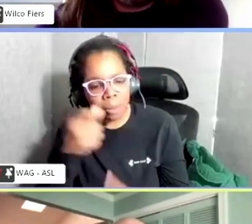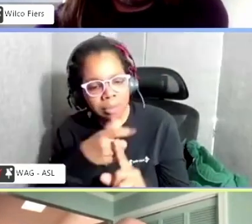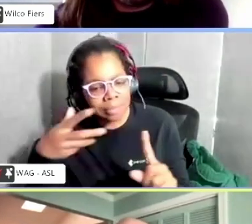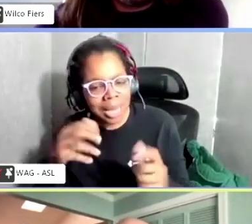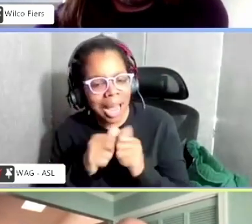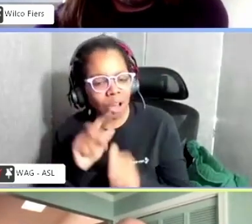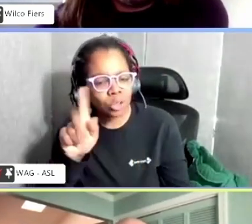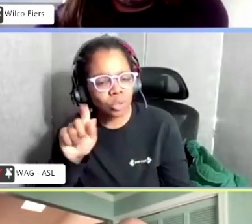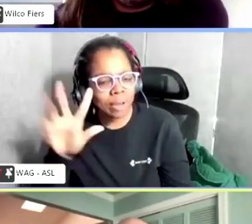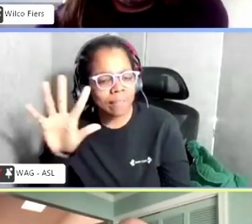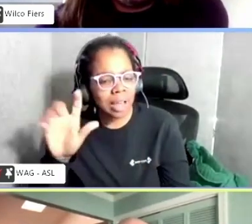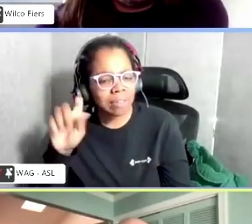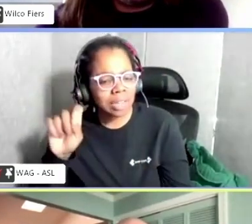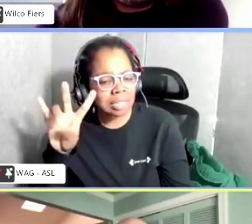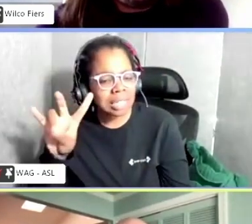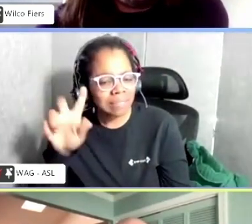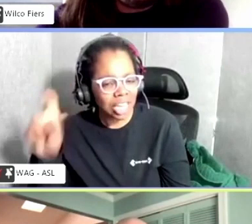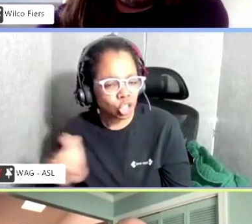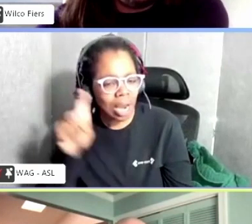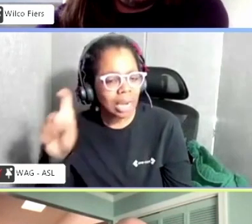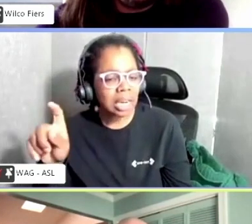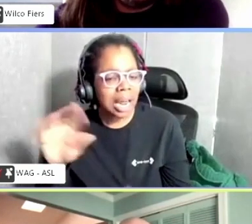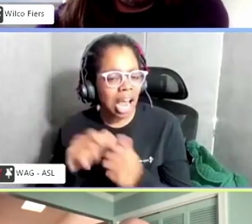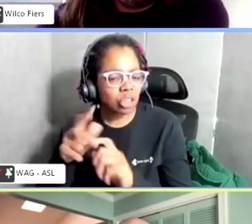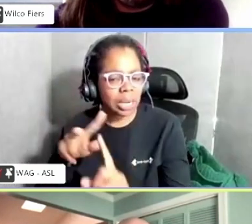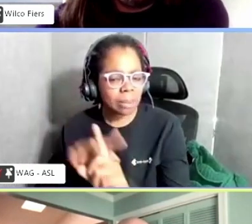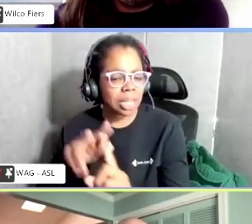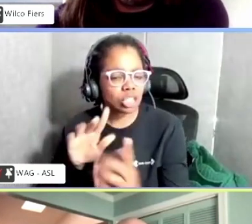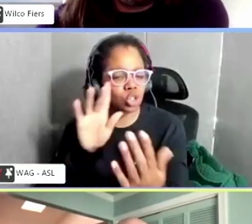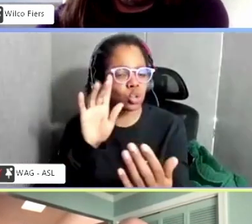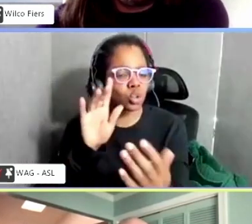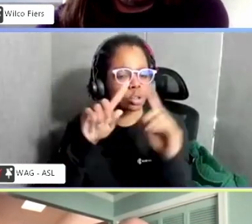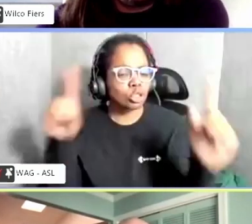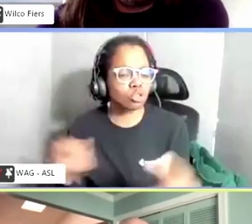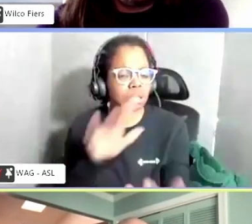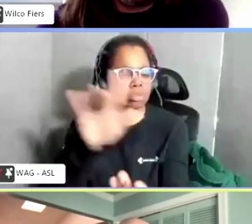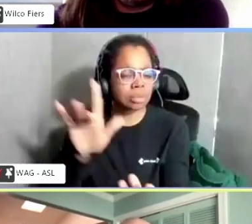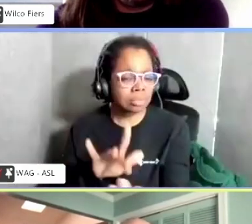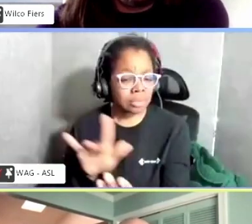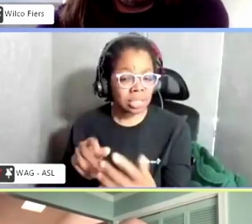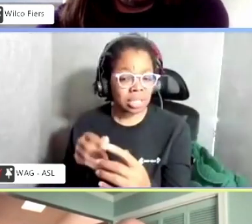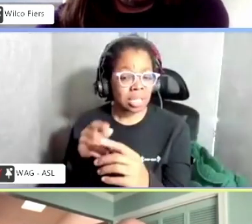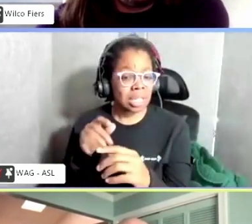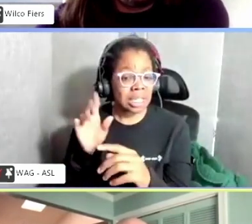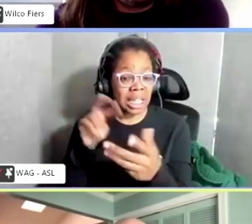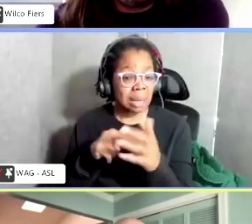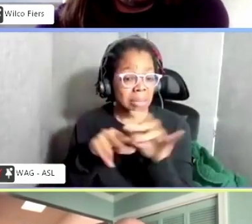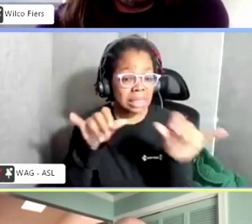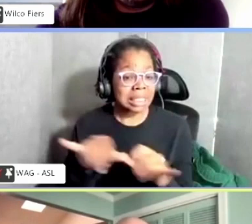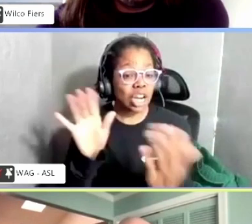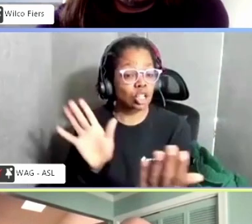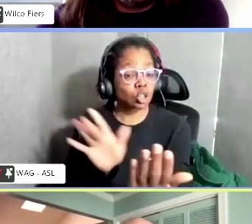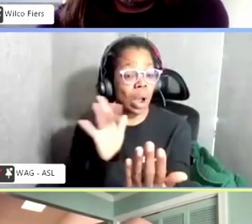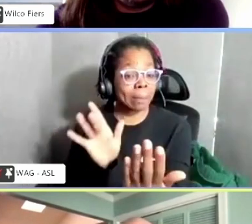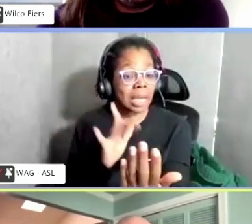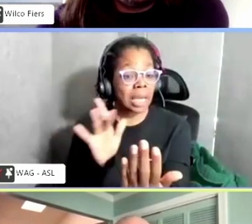how 2.5.7 dragging movements applies to touchscreen devices? Does it affect does this mean standard swiping